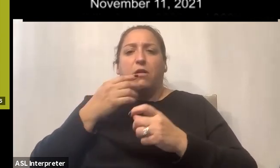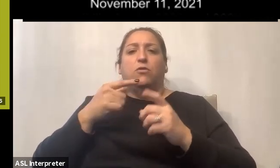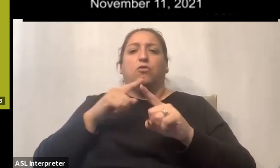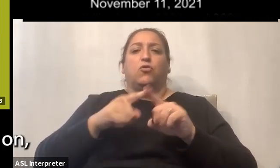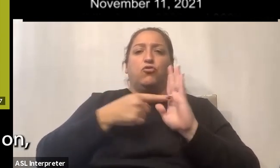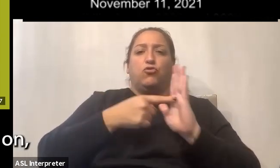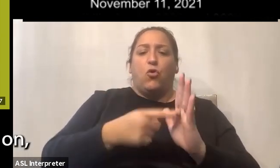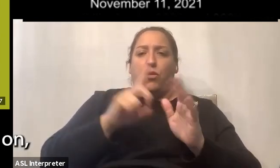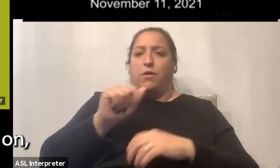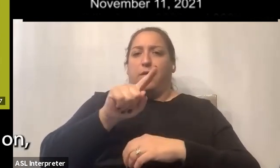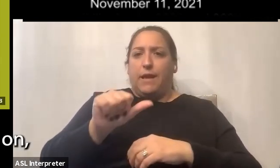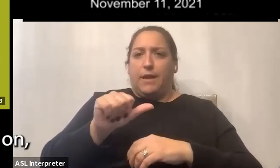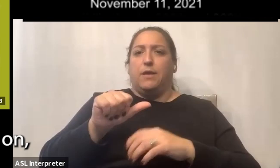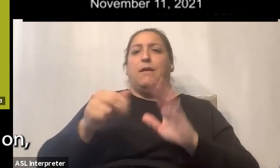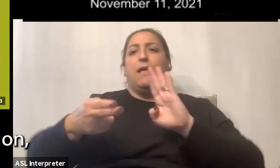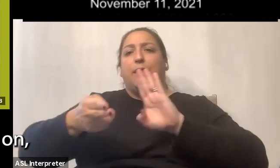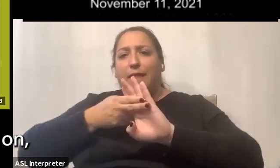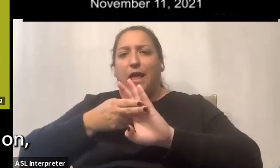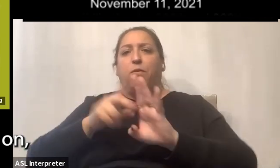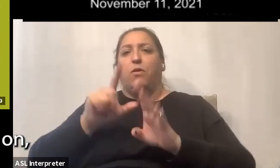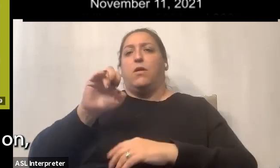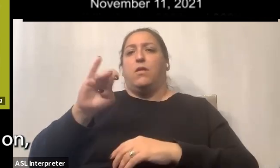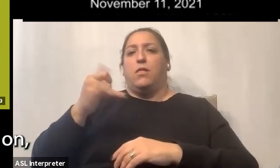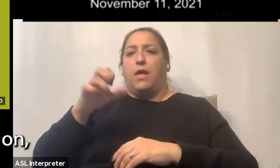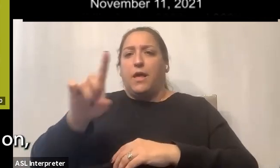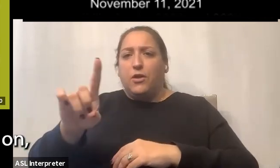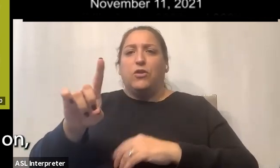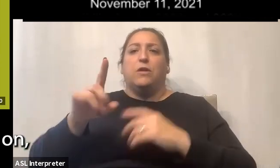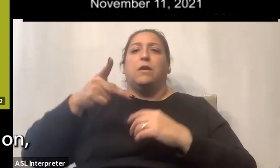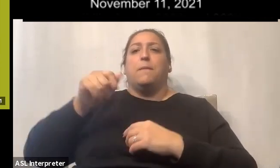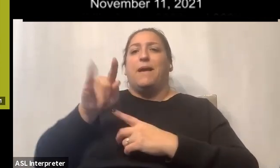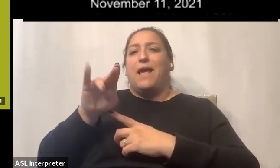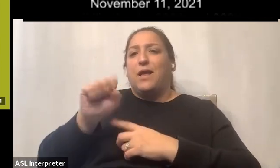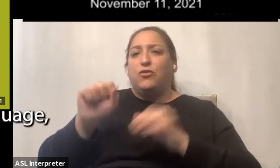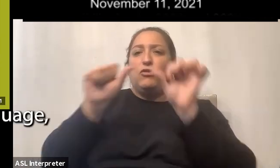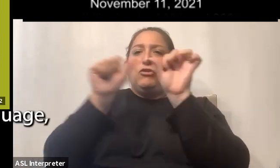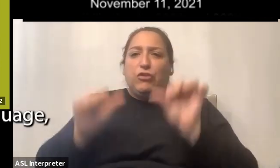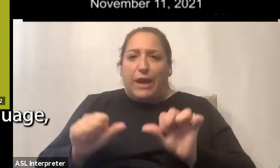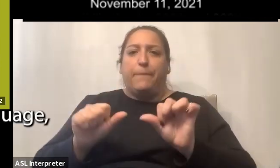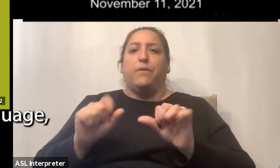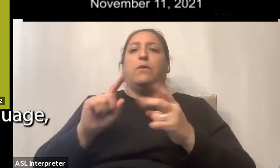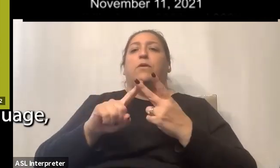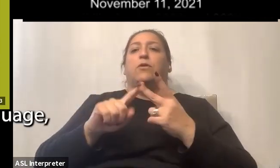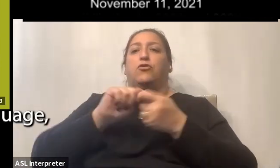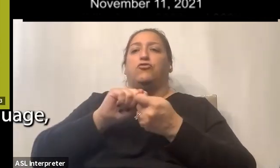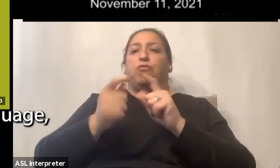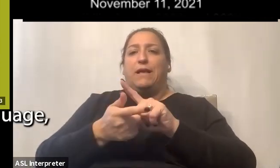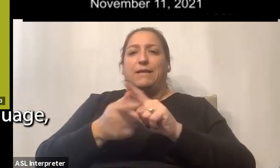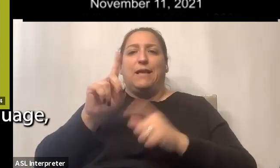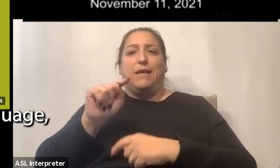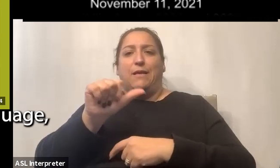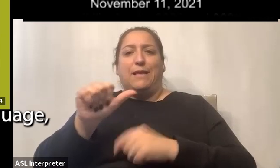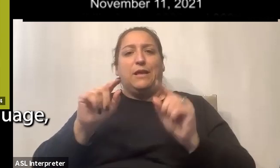another, using labels and legends to clearly indicate what is going on, to translate the data into